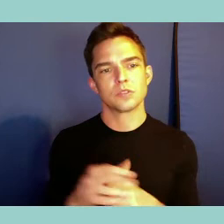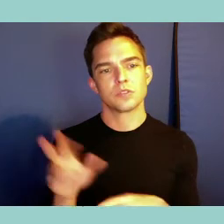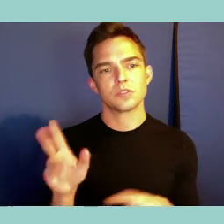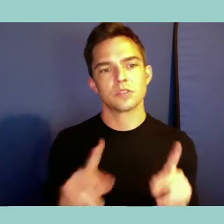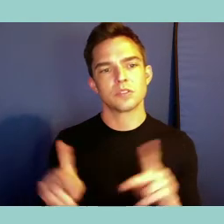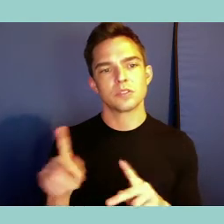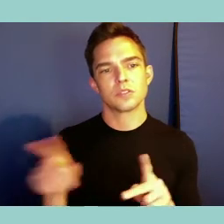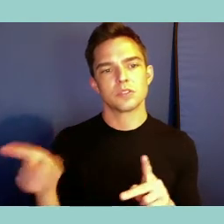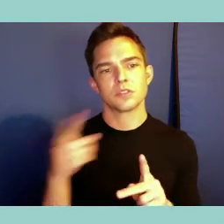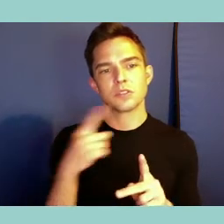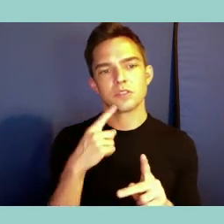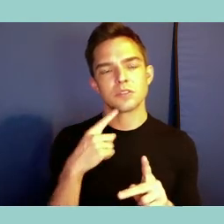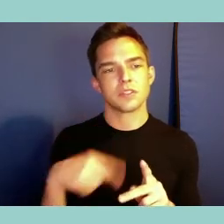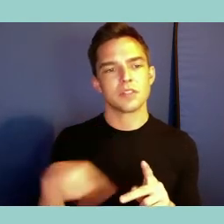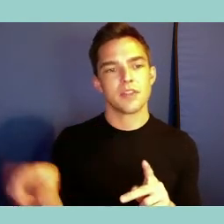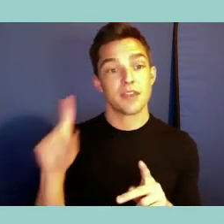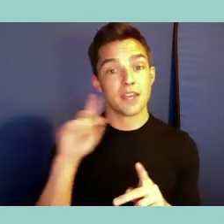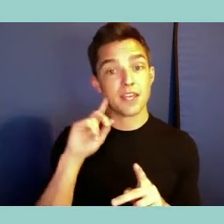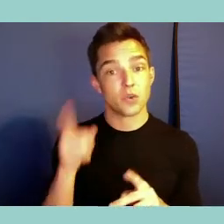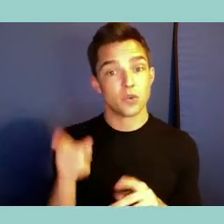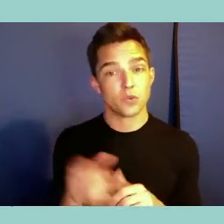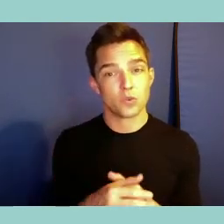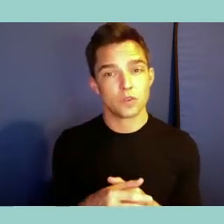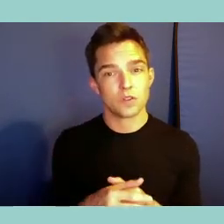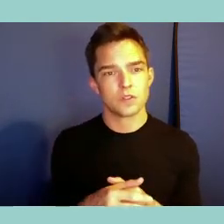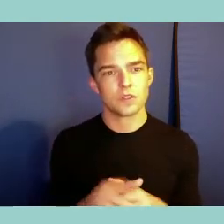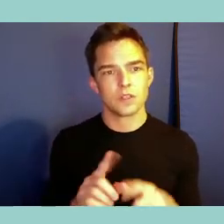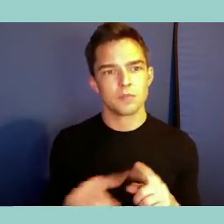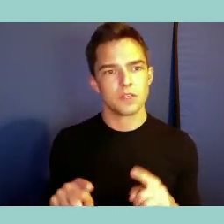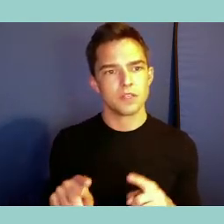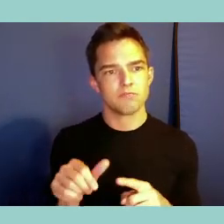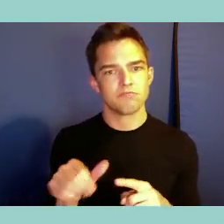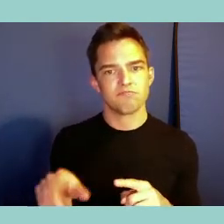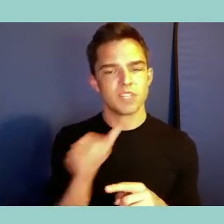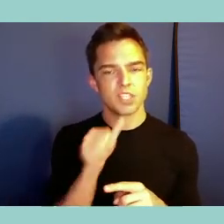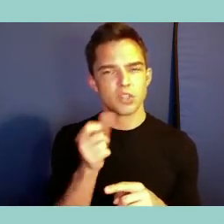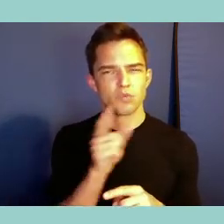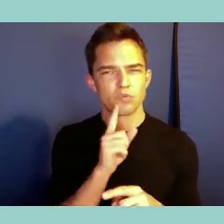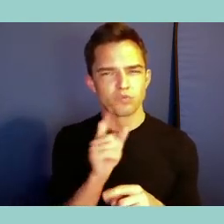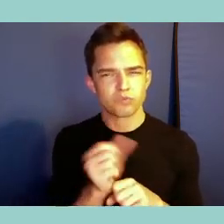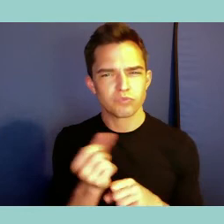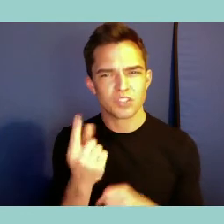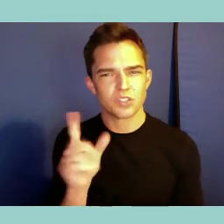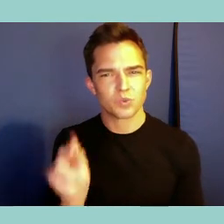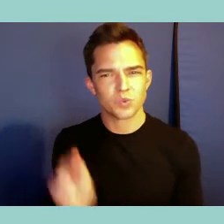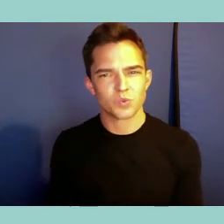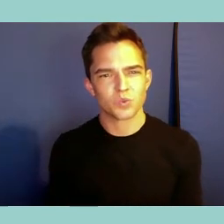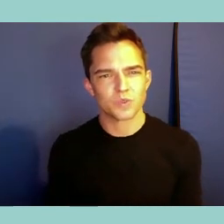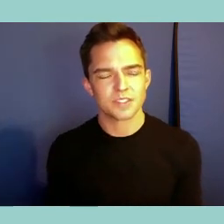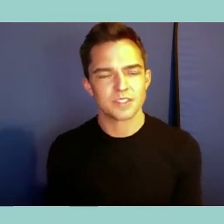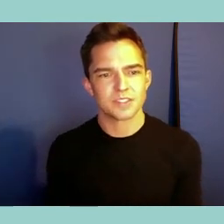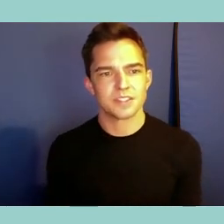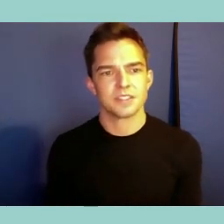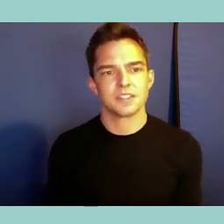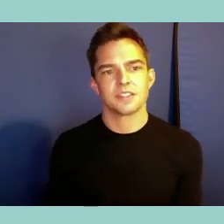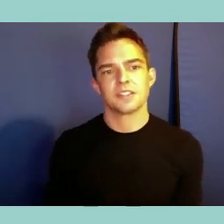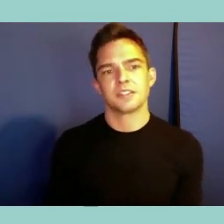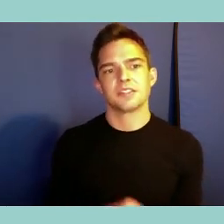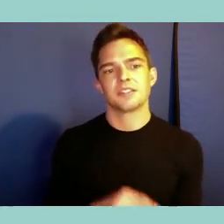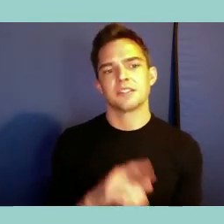People say they hear you, but they don't really understand. It's really